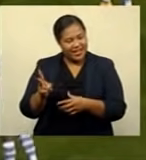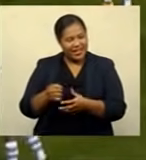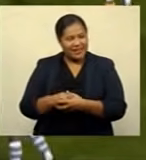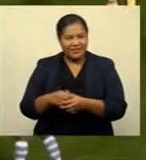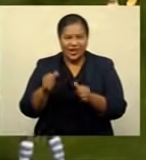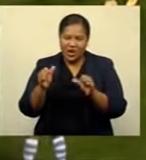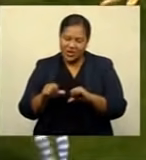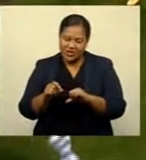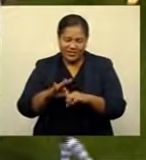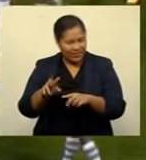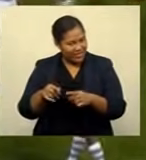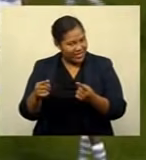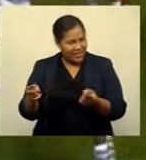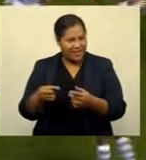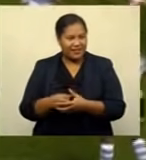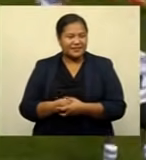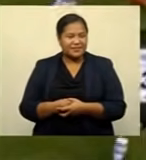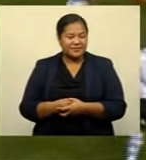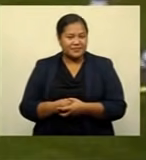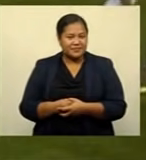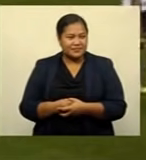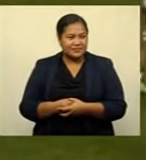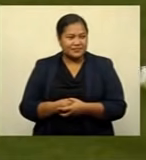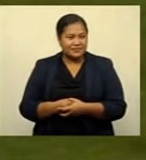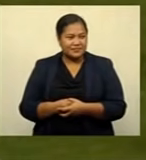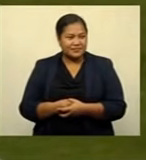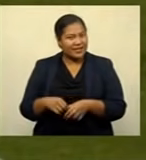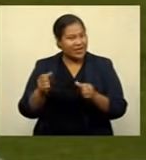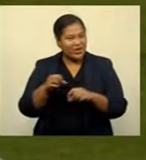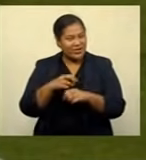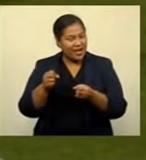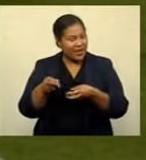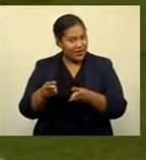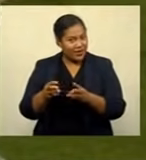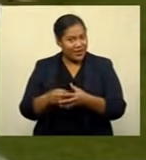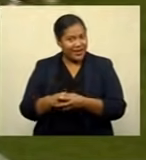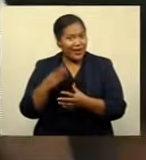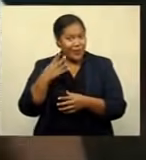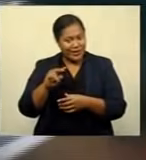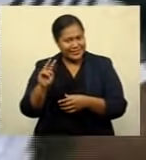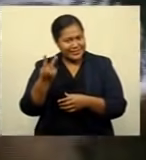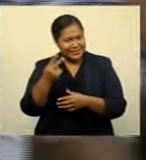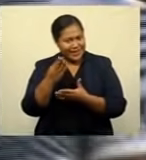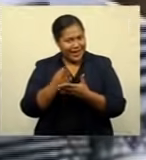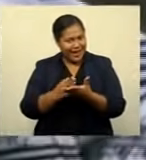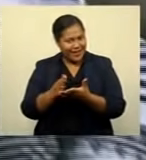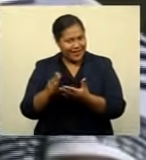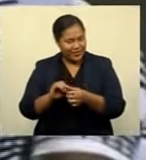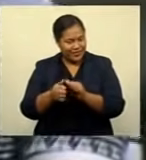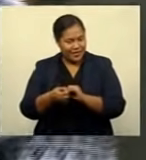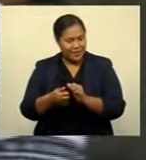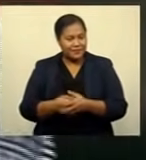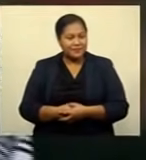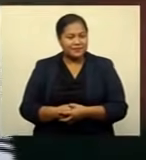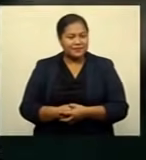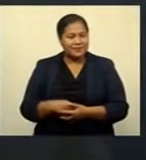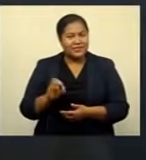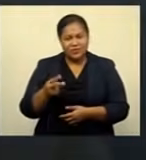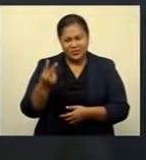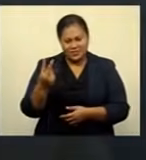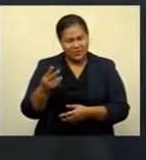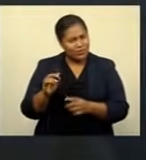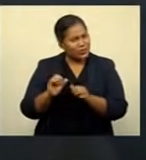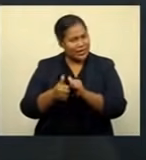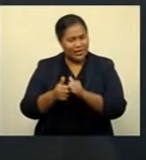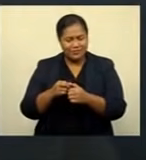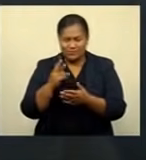lost shape in defence, and lost our way a little bit. And we came back in the second half. And like I say, these two games are really